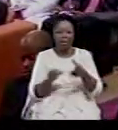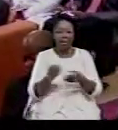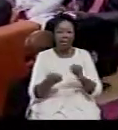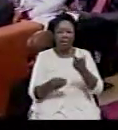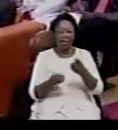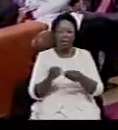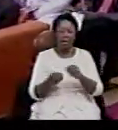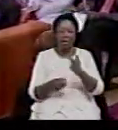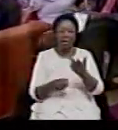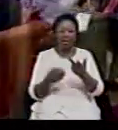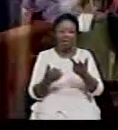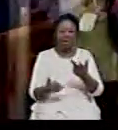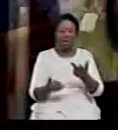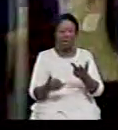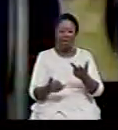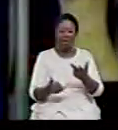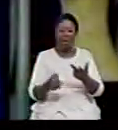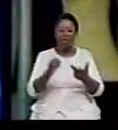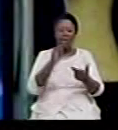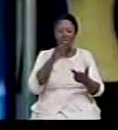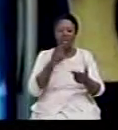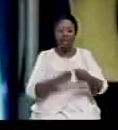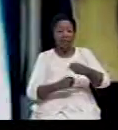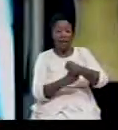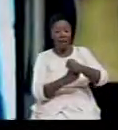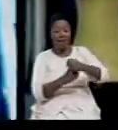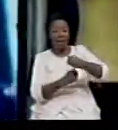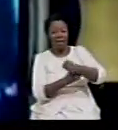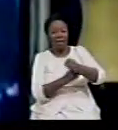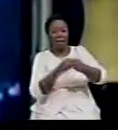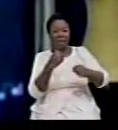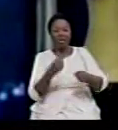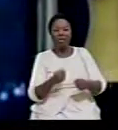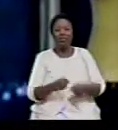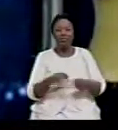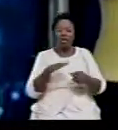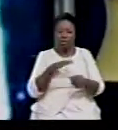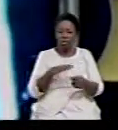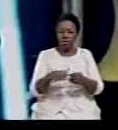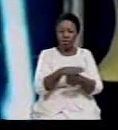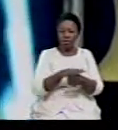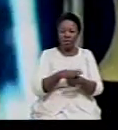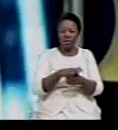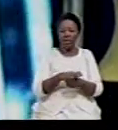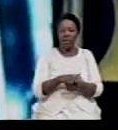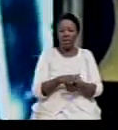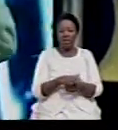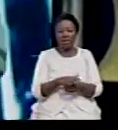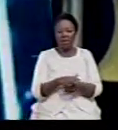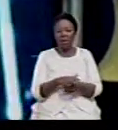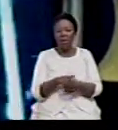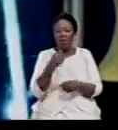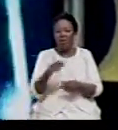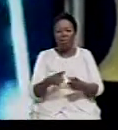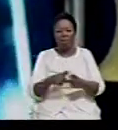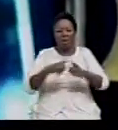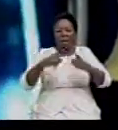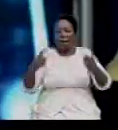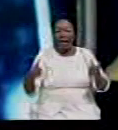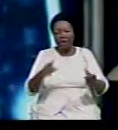three is the fundamental sufficiency of surpassing